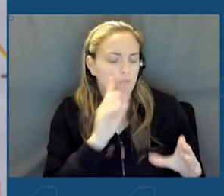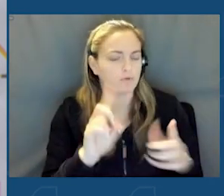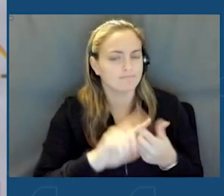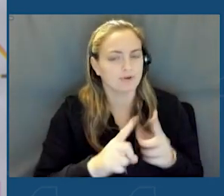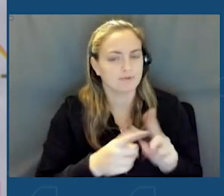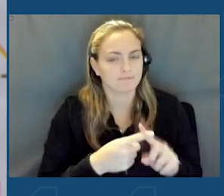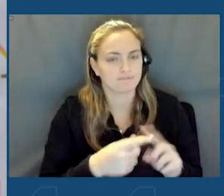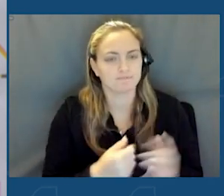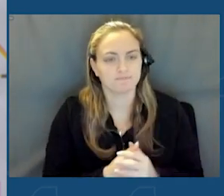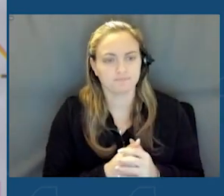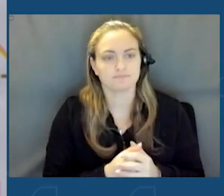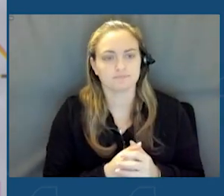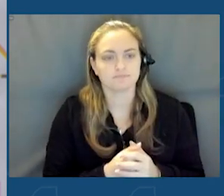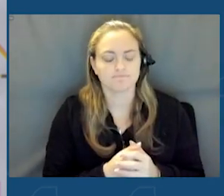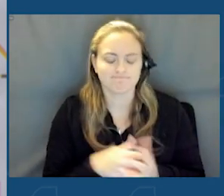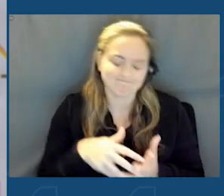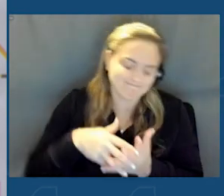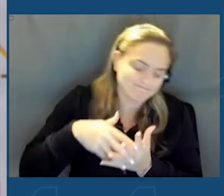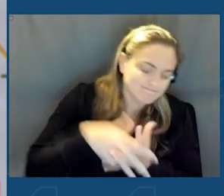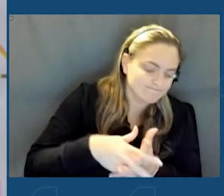firmly grounded in East Harlem.